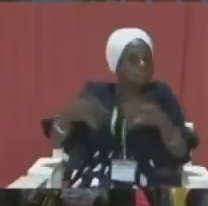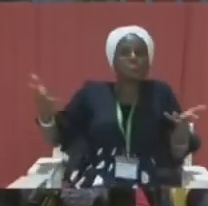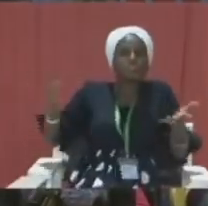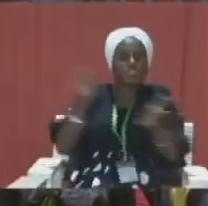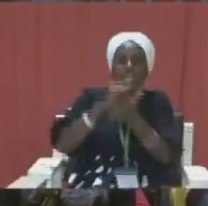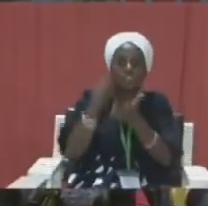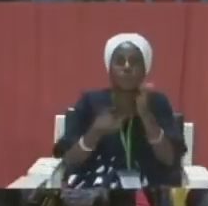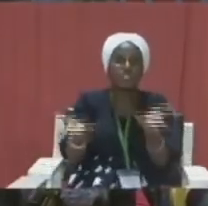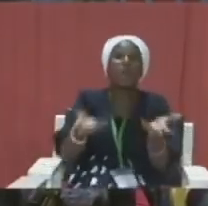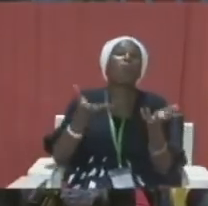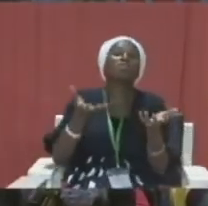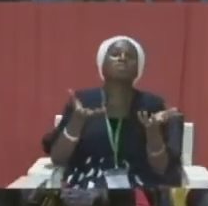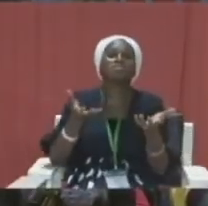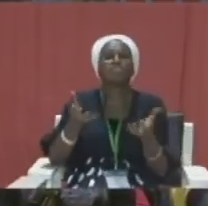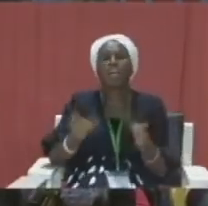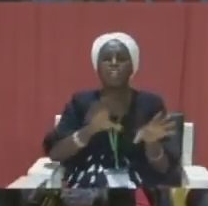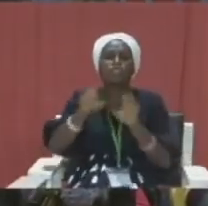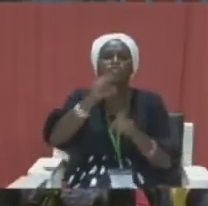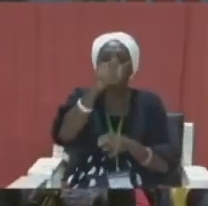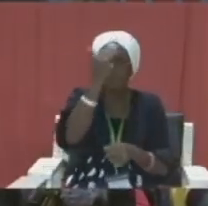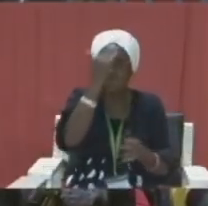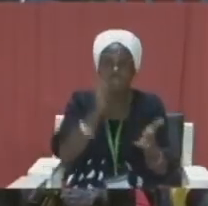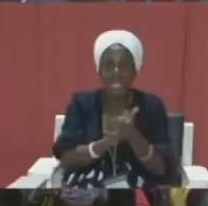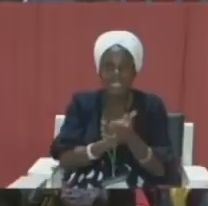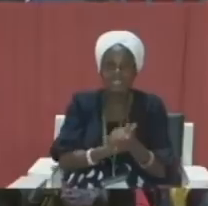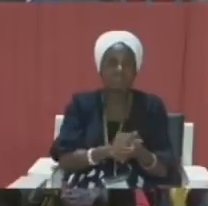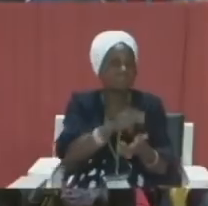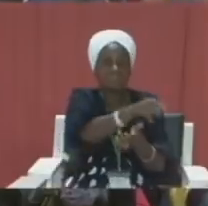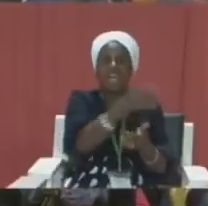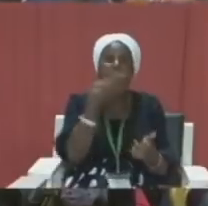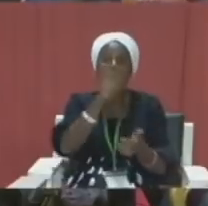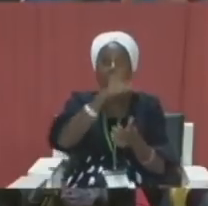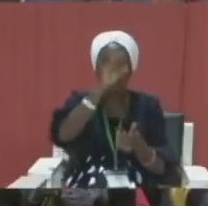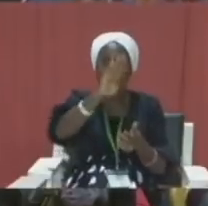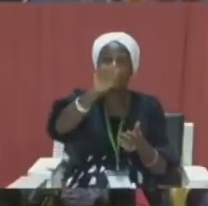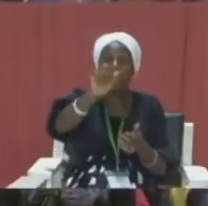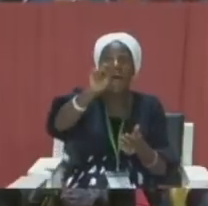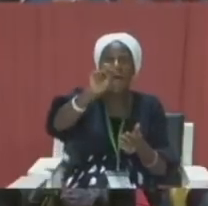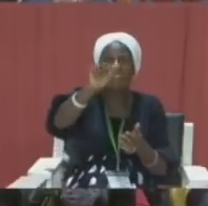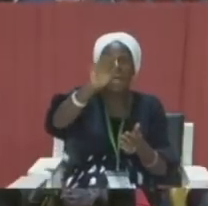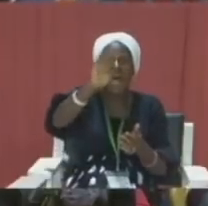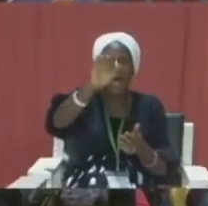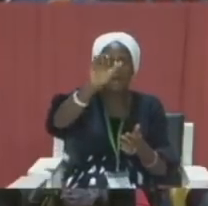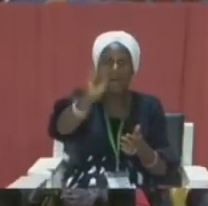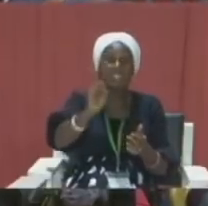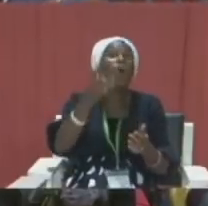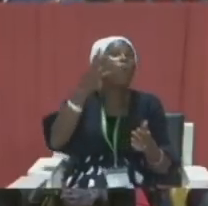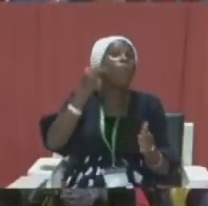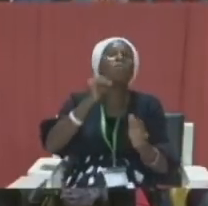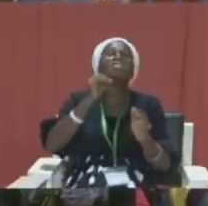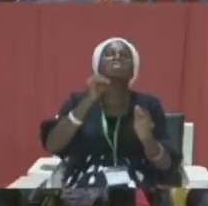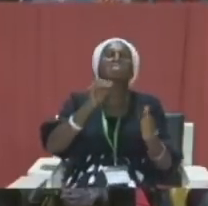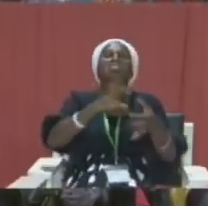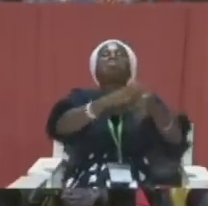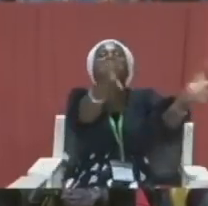that Barabbas was released and Jesus, the innocent, was taken to the